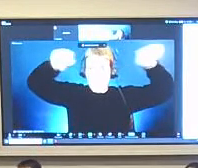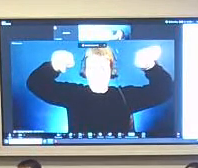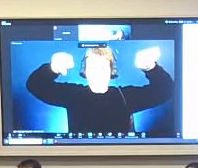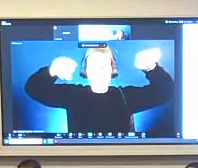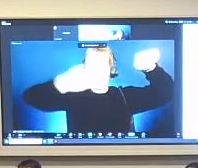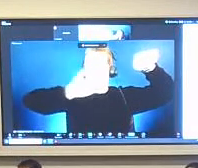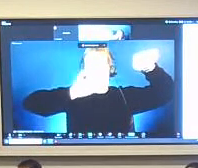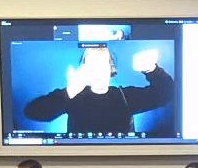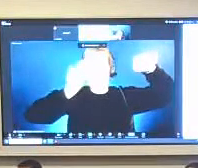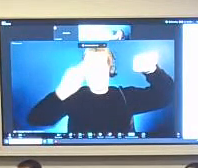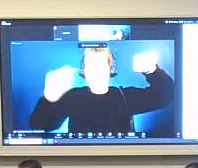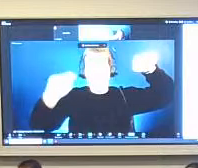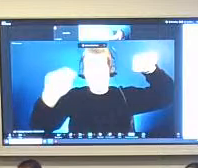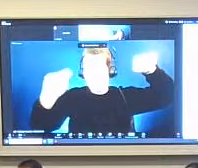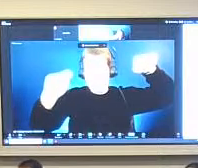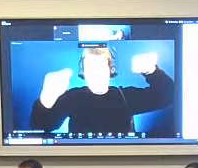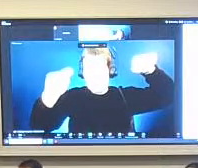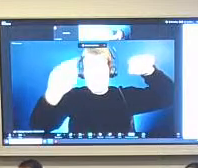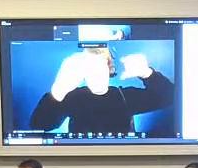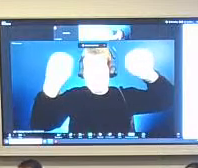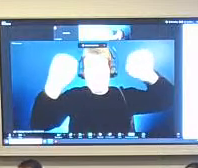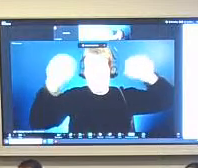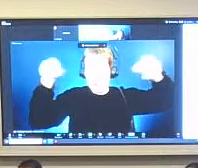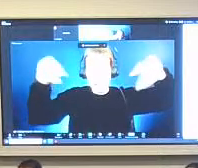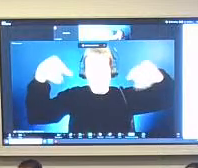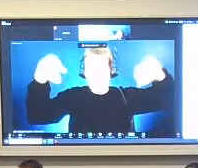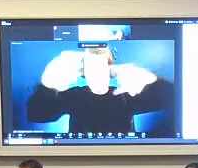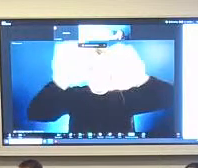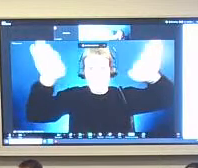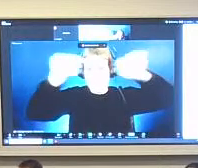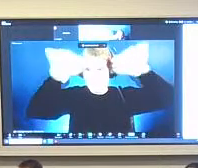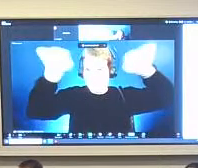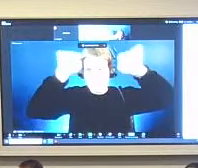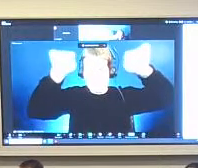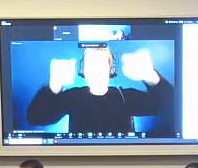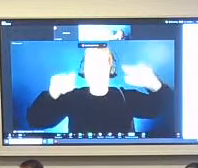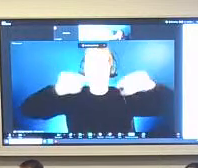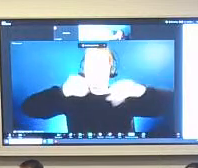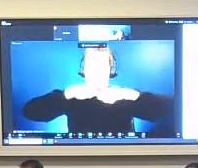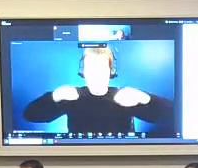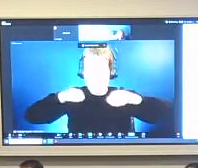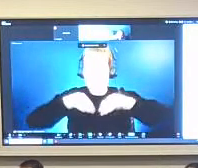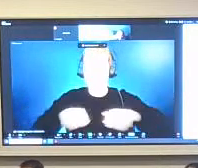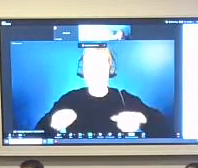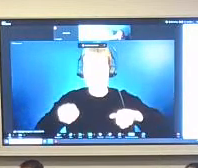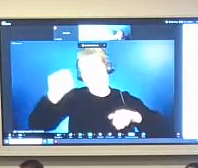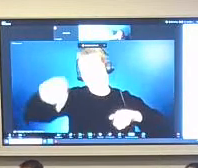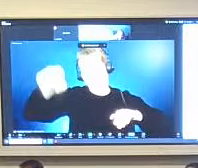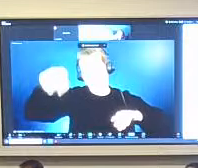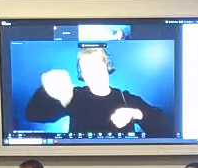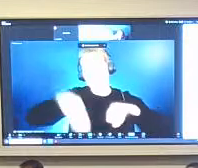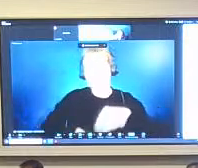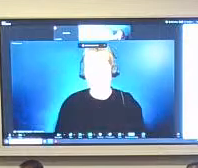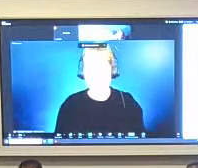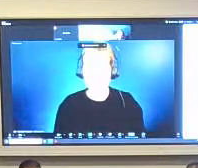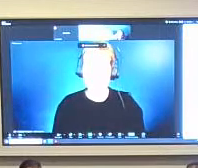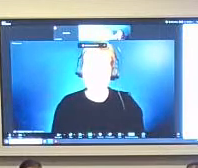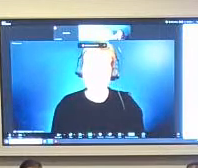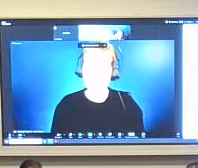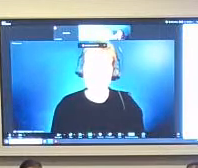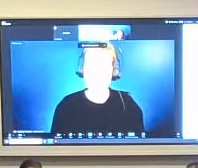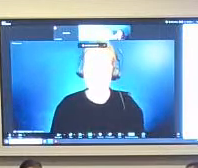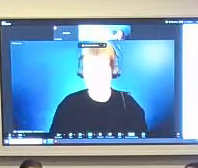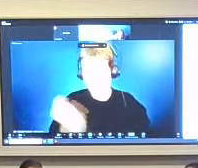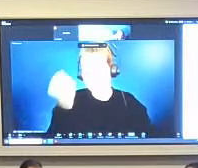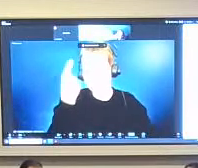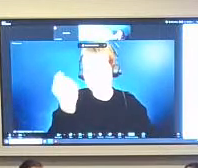they shouldn't even have they just don't have wheelchair seating on that section, I feel. Yeah. So, I